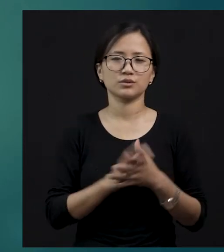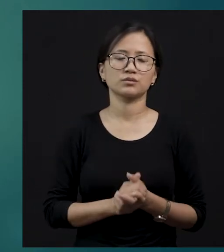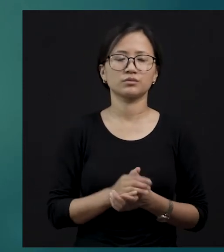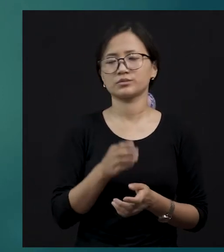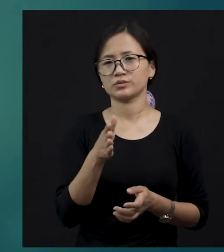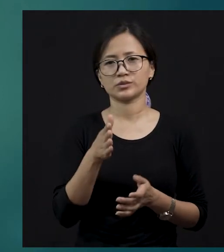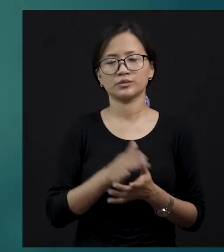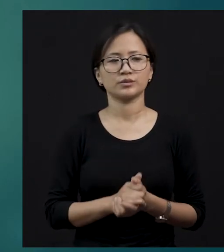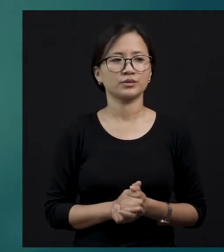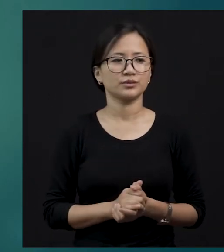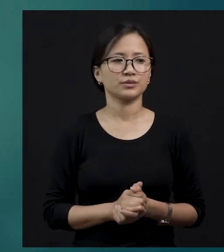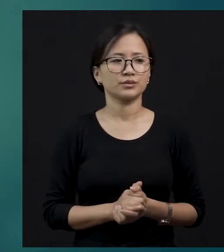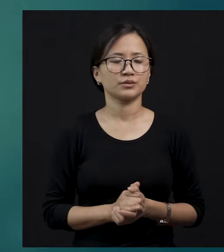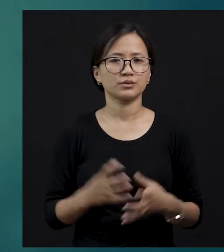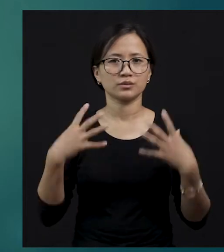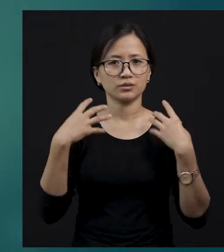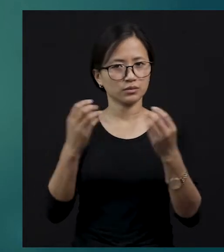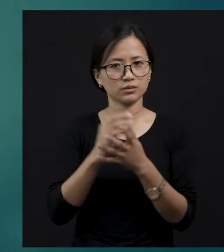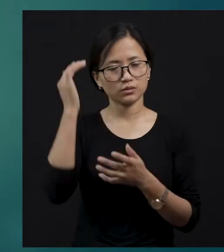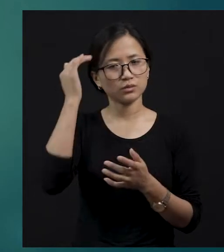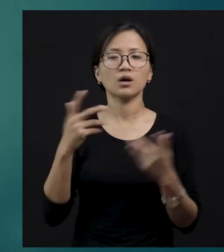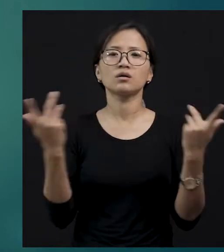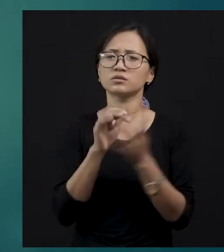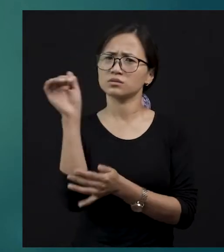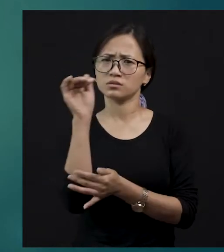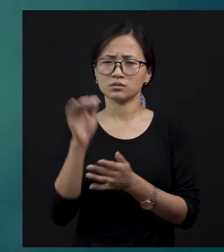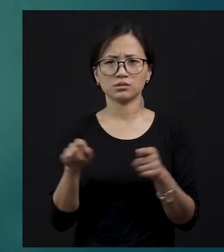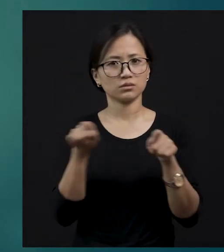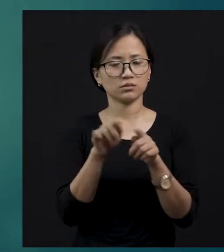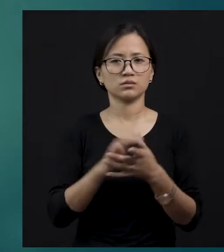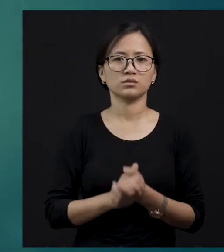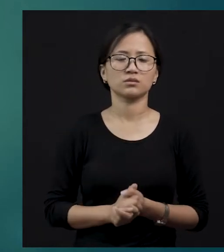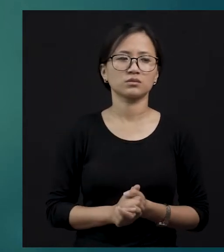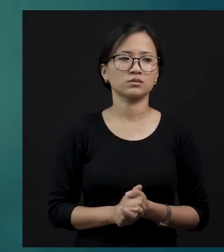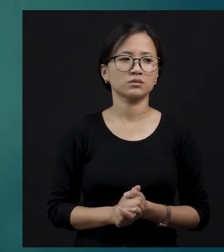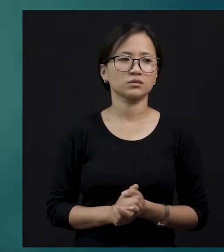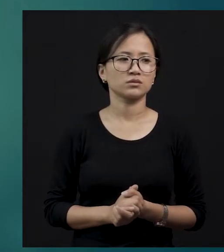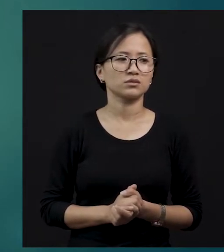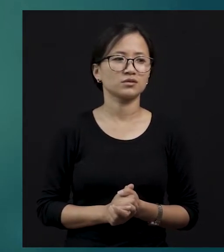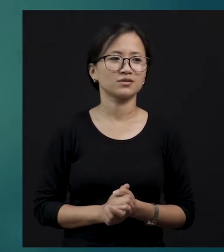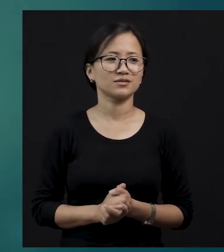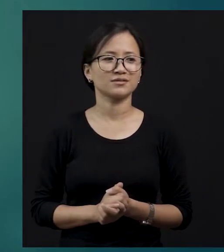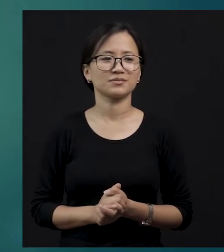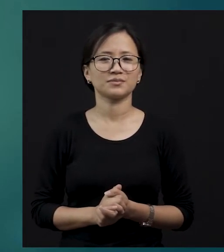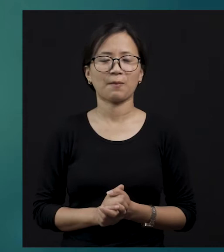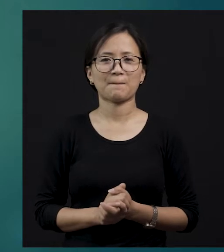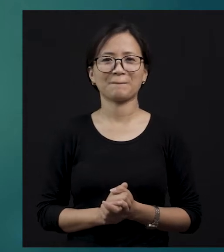sure everyone knows how a snake looks like, and it's not very pleasant to be looking at that every time, isn't